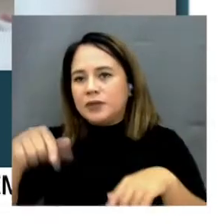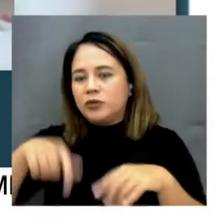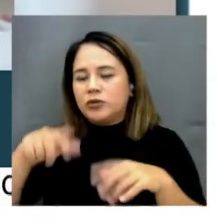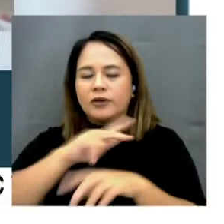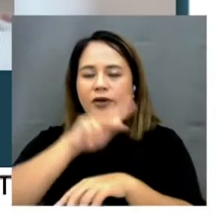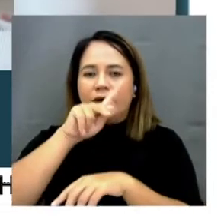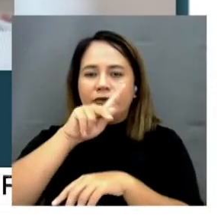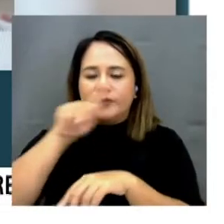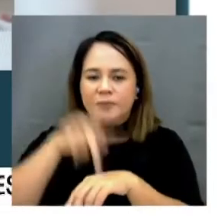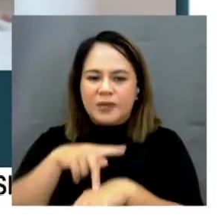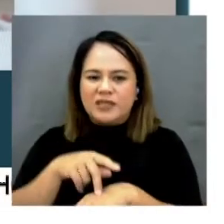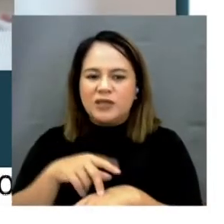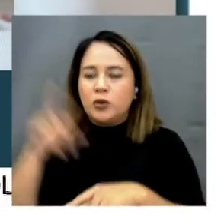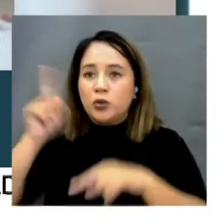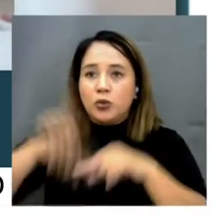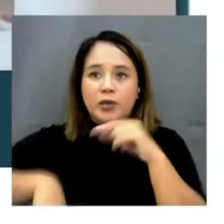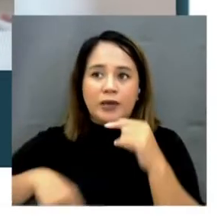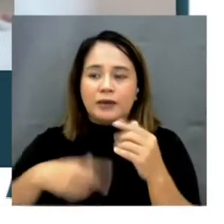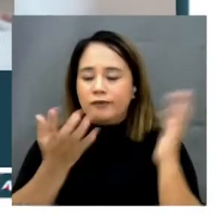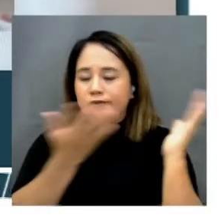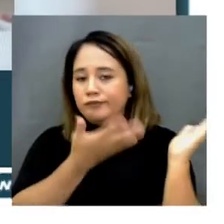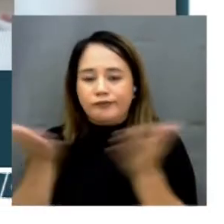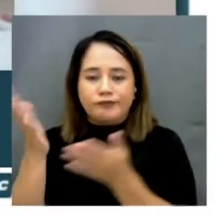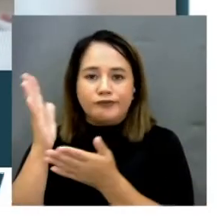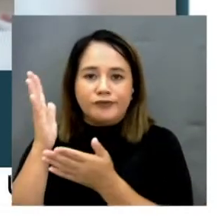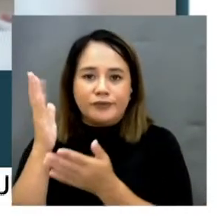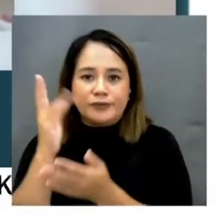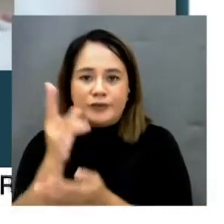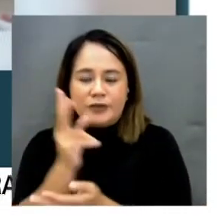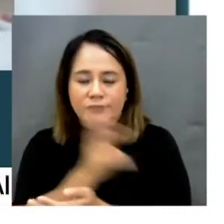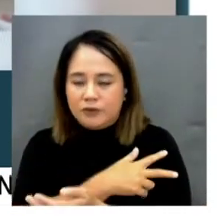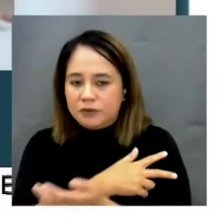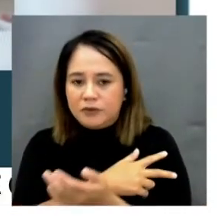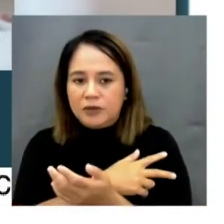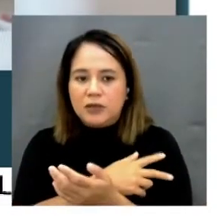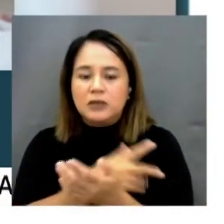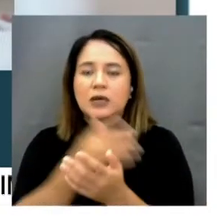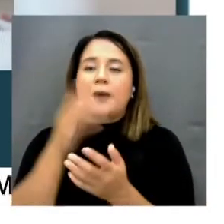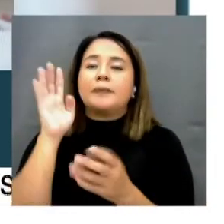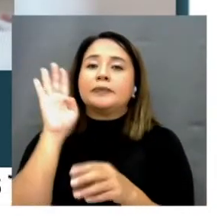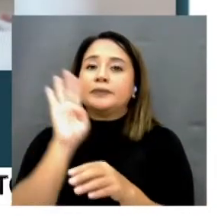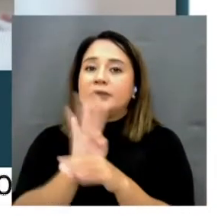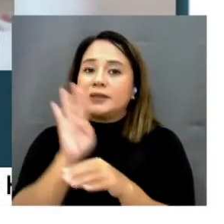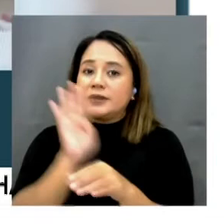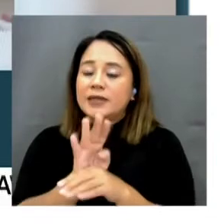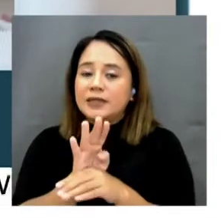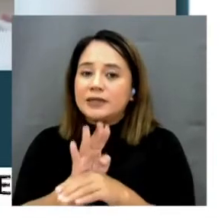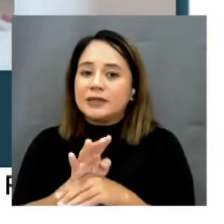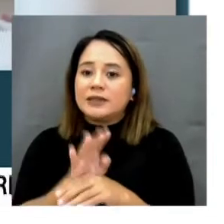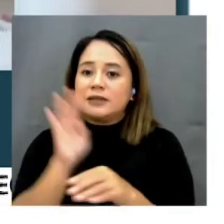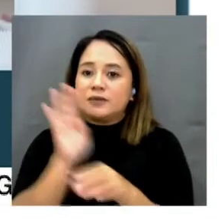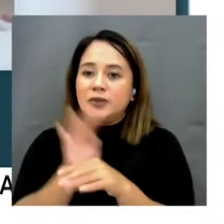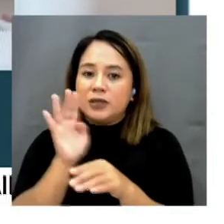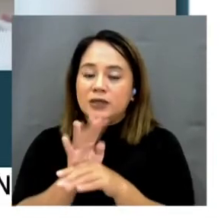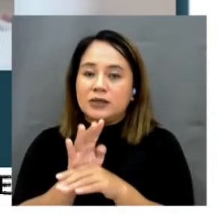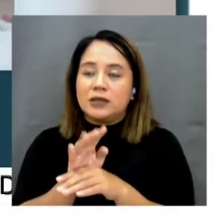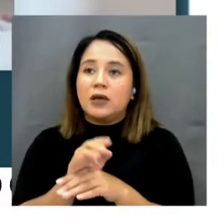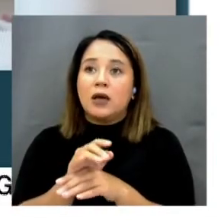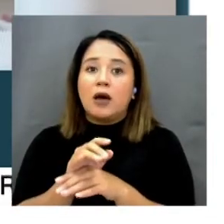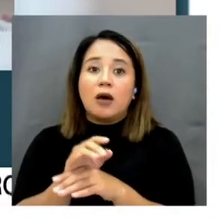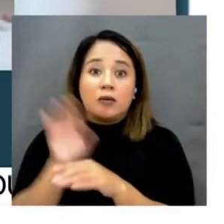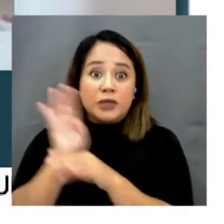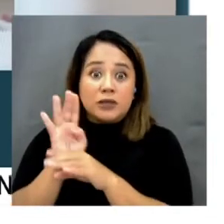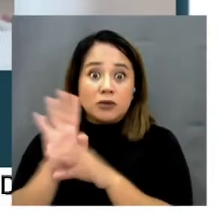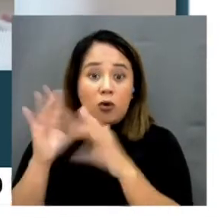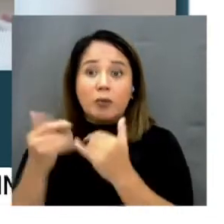deploy the vaccine, so that some business establishments who are willing to spend for the employees can actually do